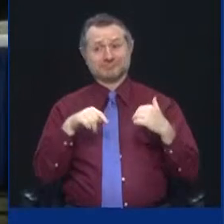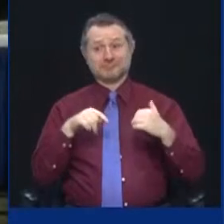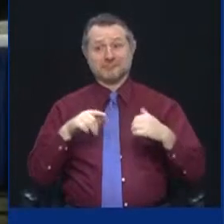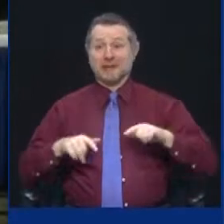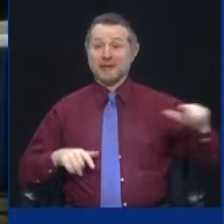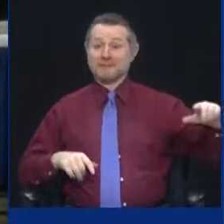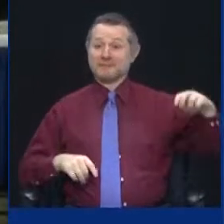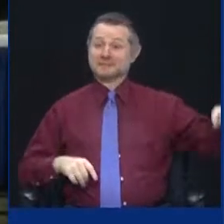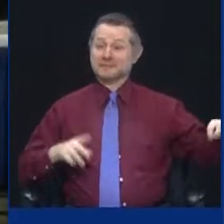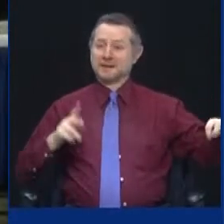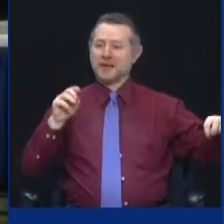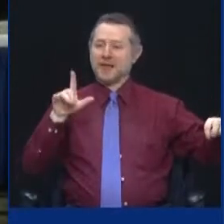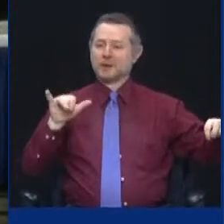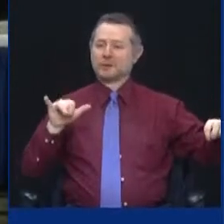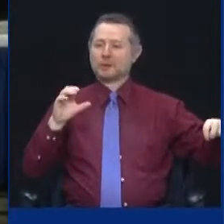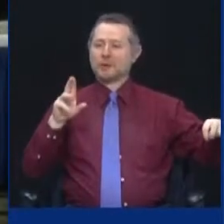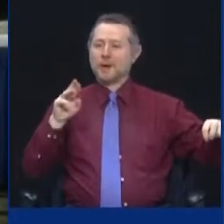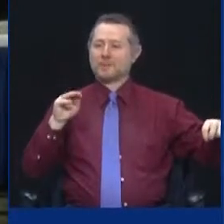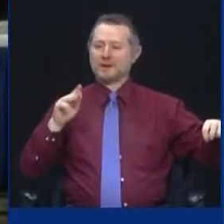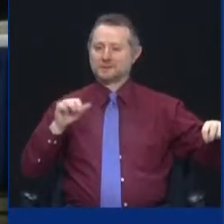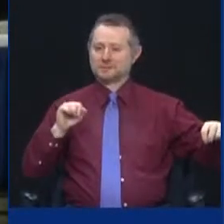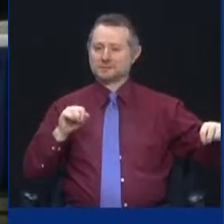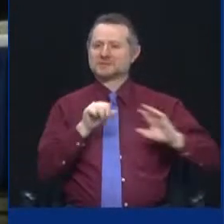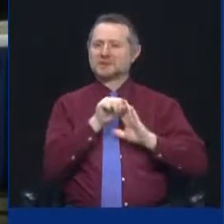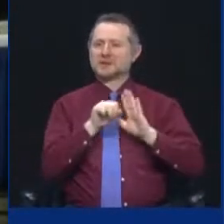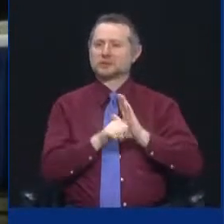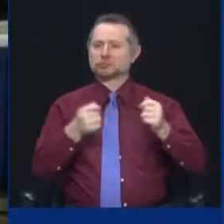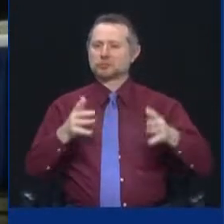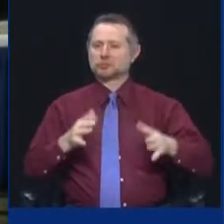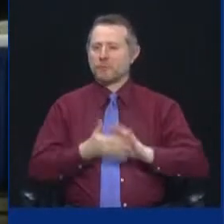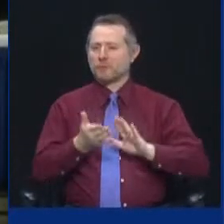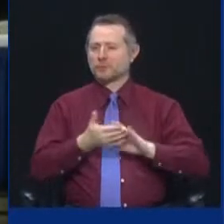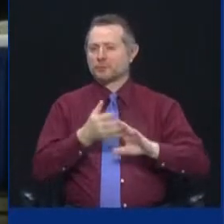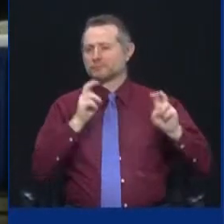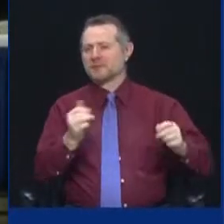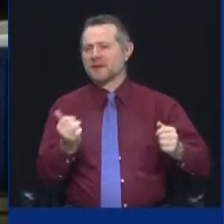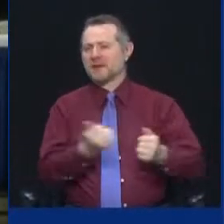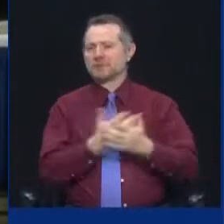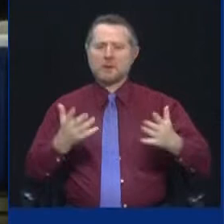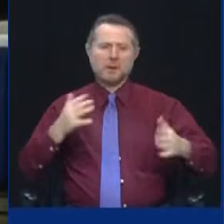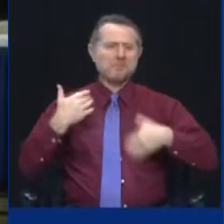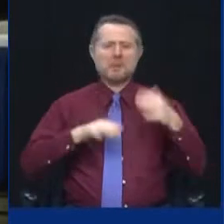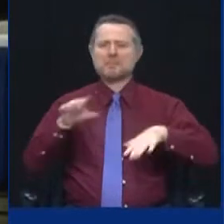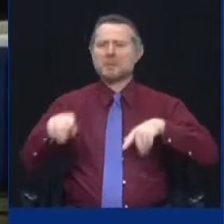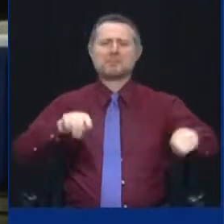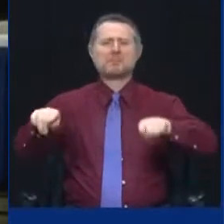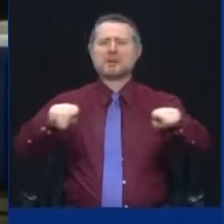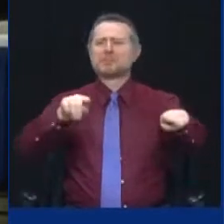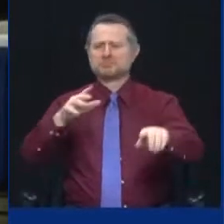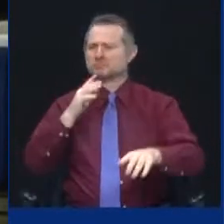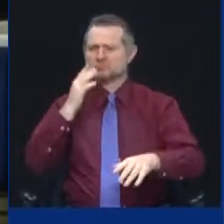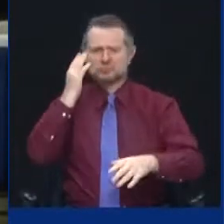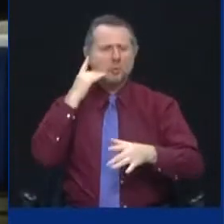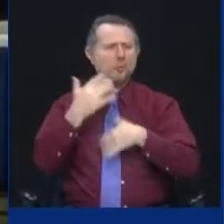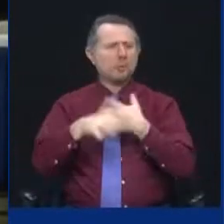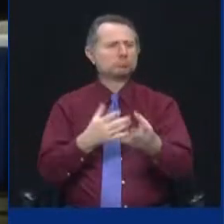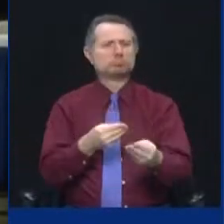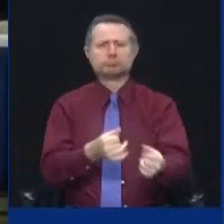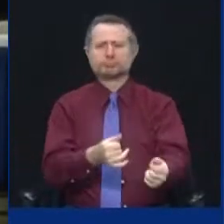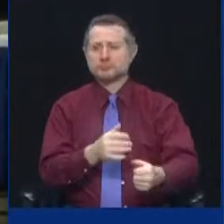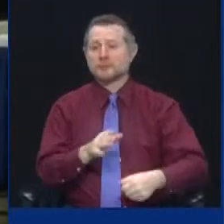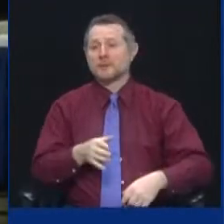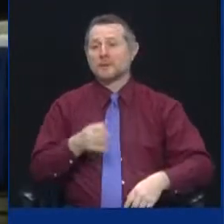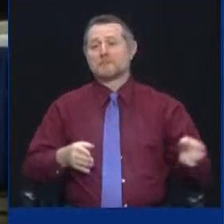We have Kelly Cummings, State Director of Operations, who keeps the trains running on time, pardon the pun. We have Mike Buchkowski from